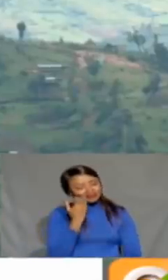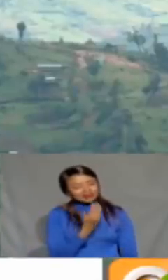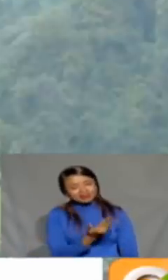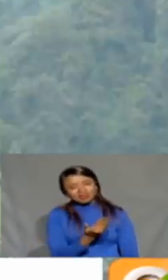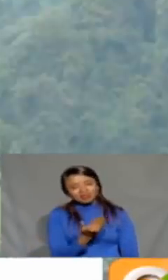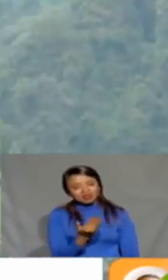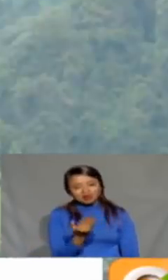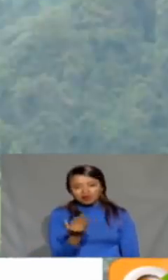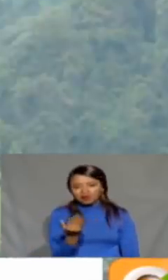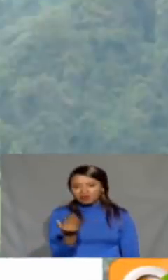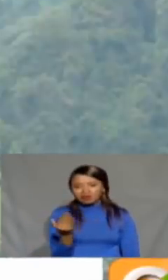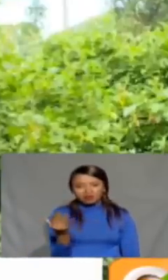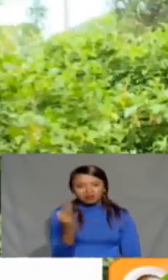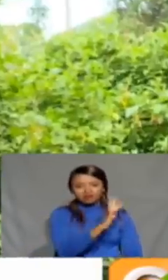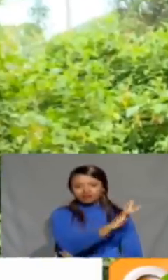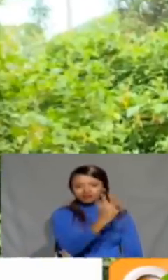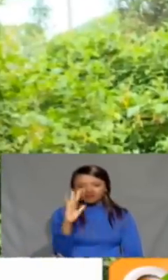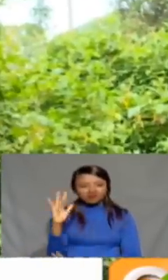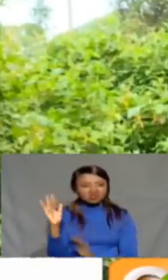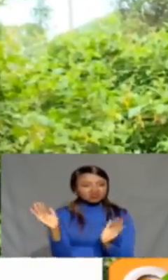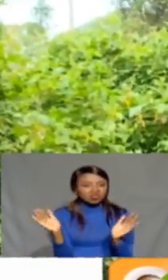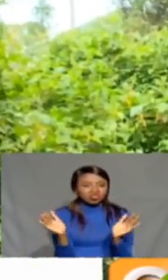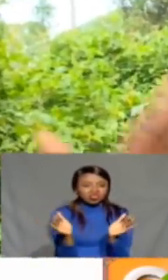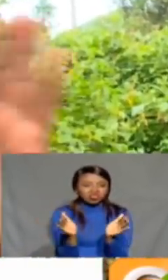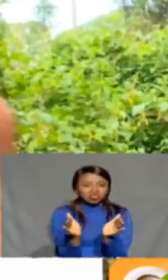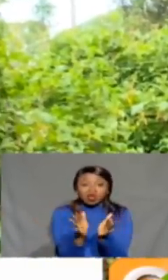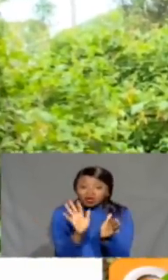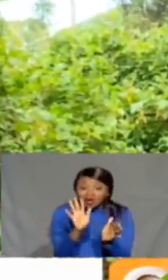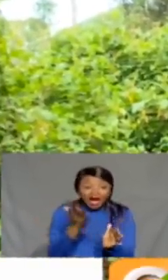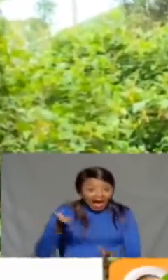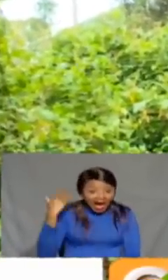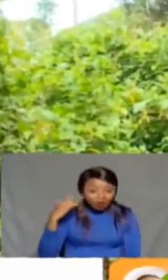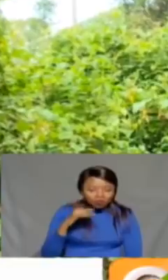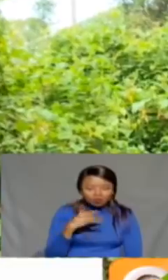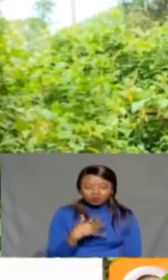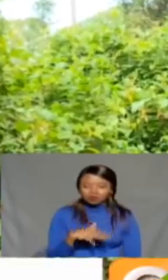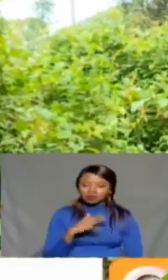as the forest disappears. Misito ilikuwa imenyamasha ka